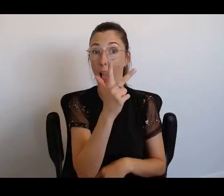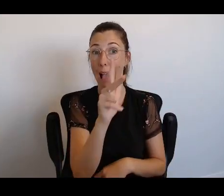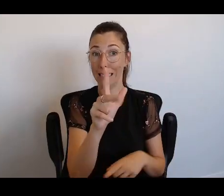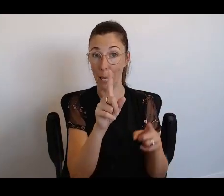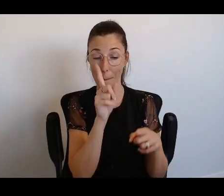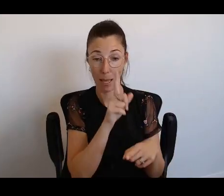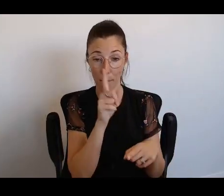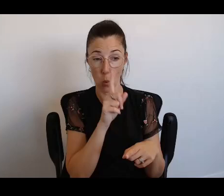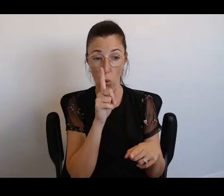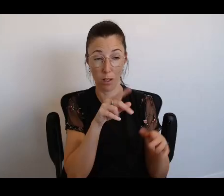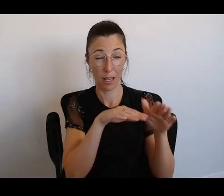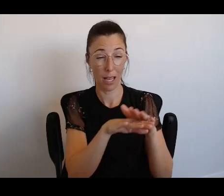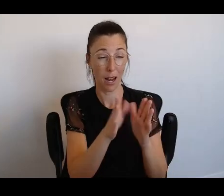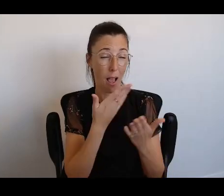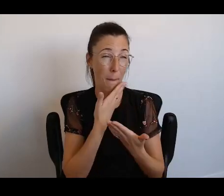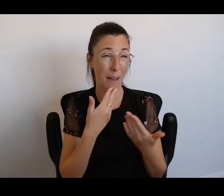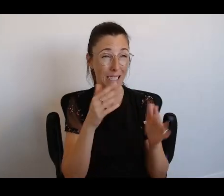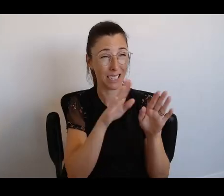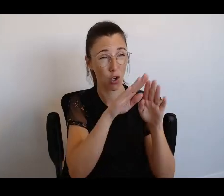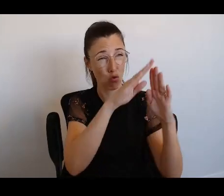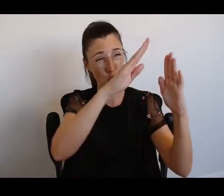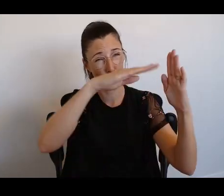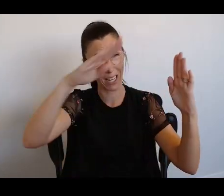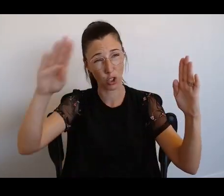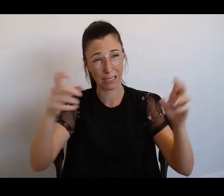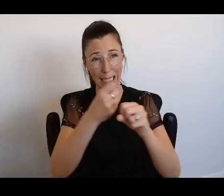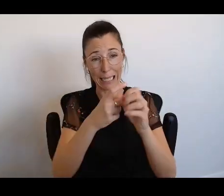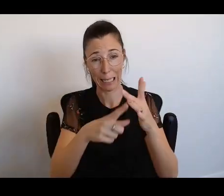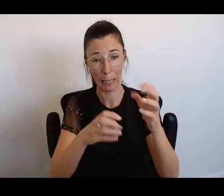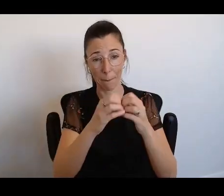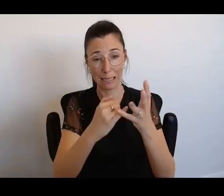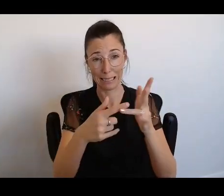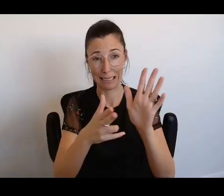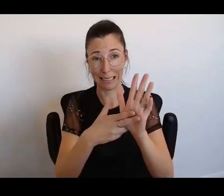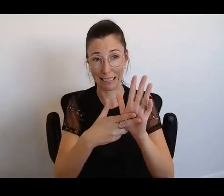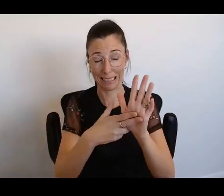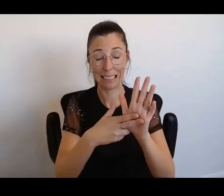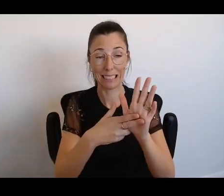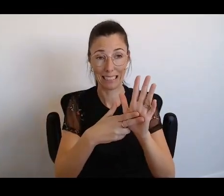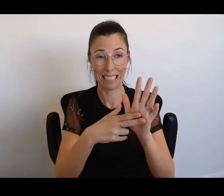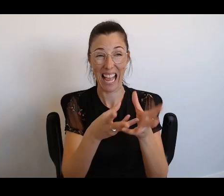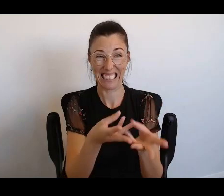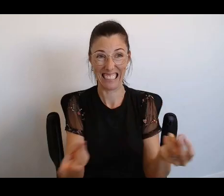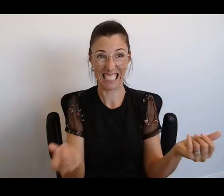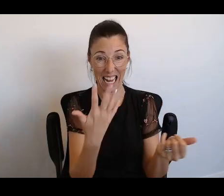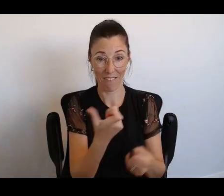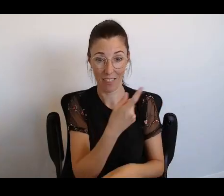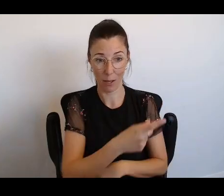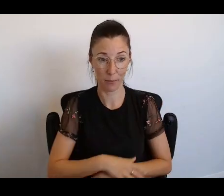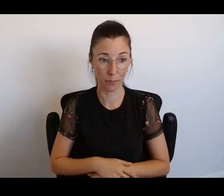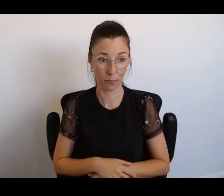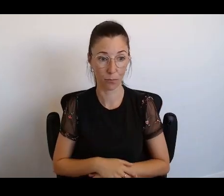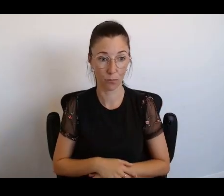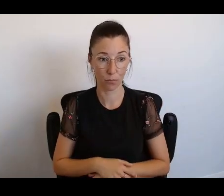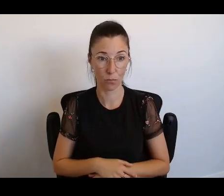the spectacular Rawlinson Ranges of the Gibson Desert. What do you want? This sounds like a